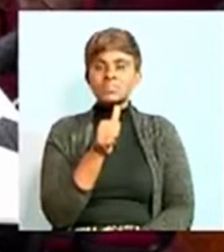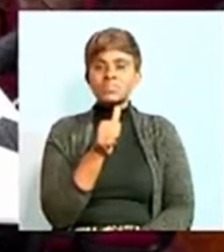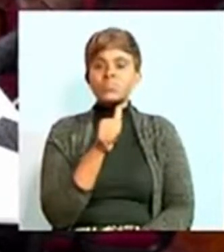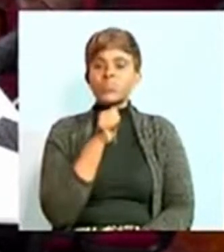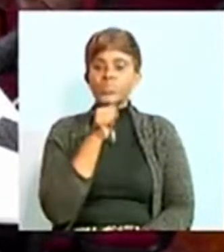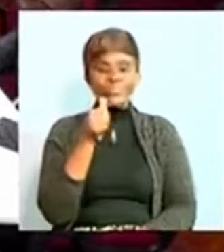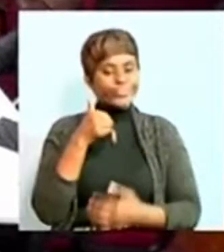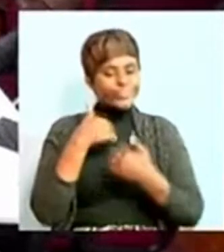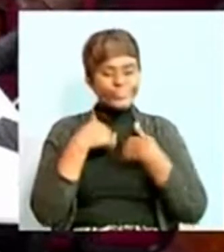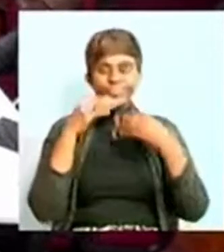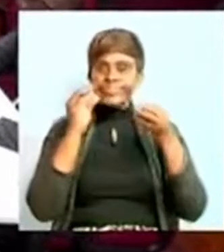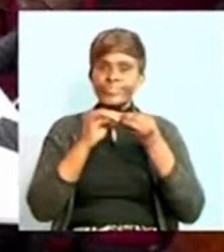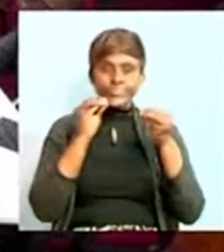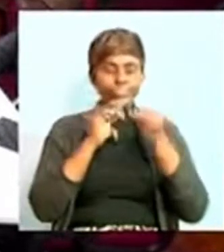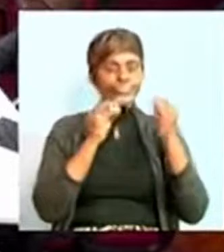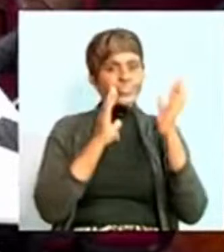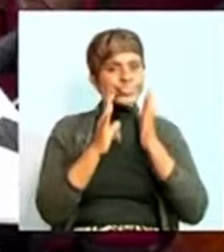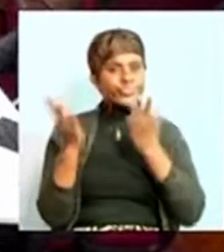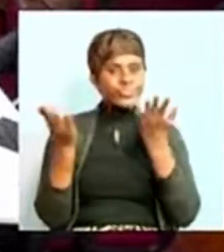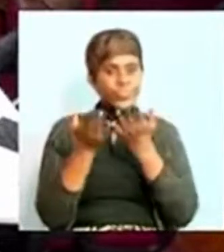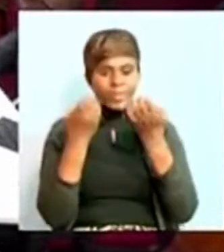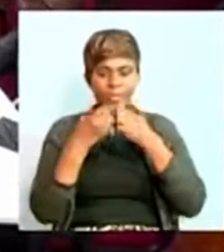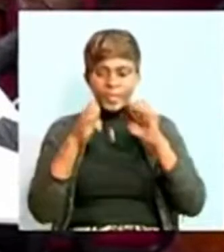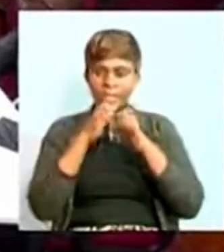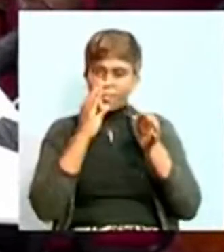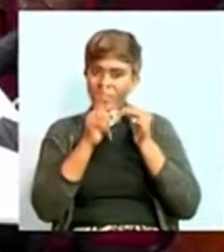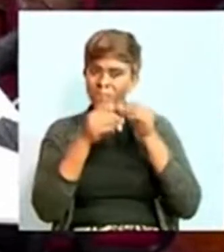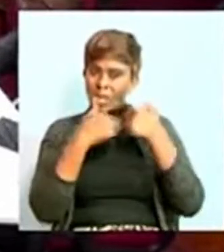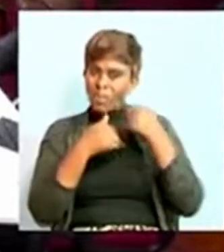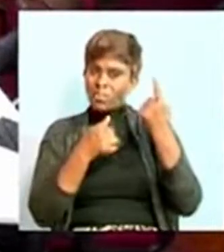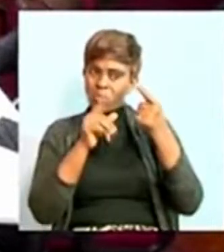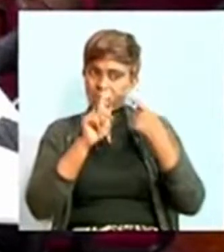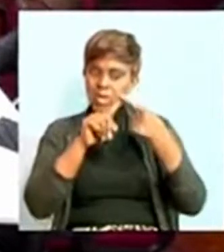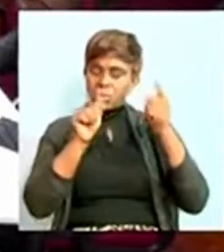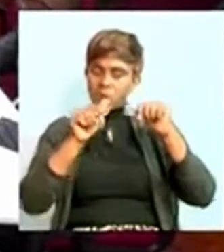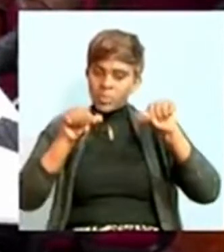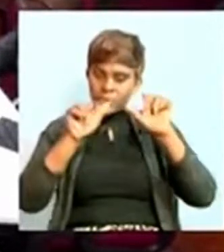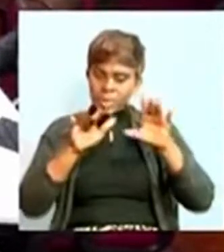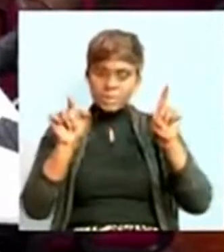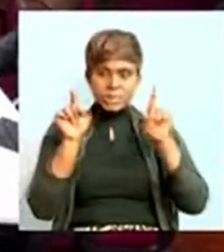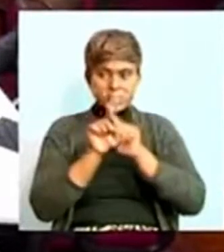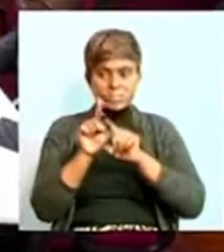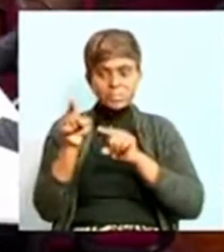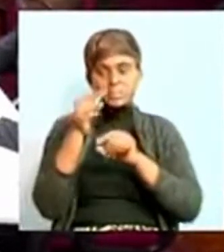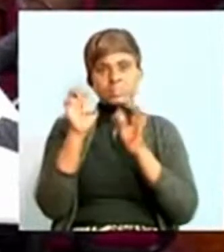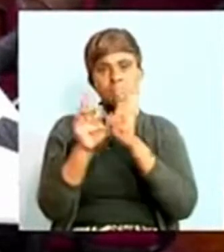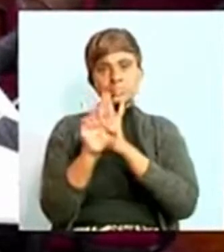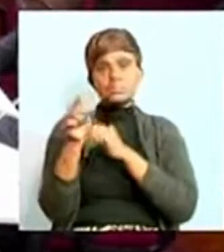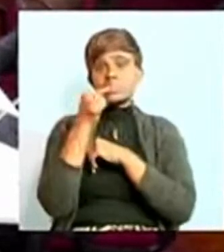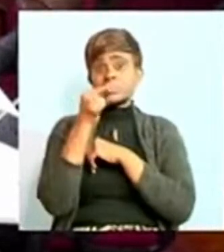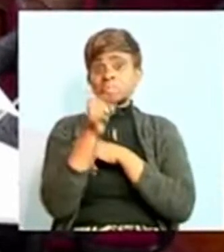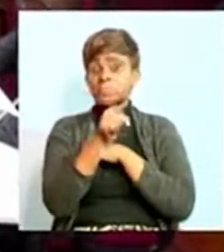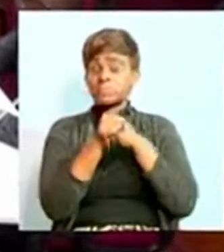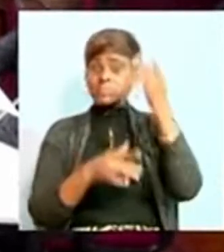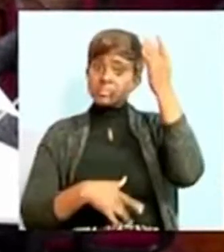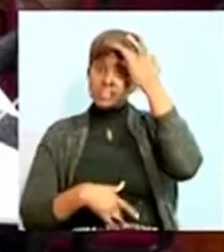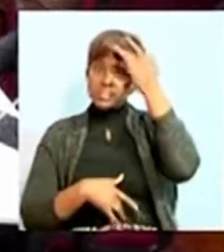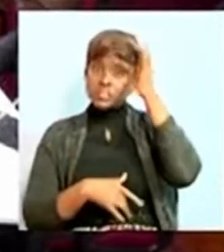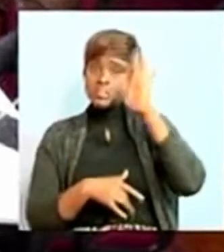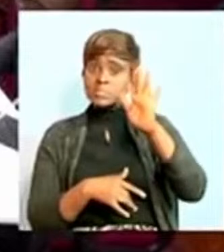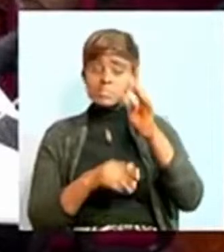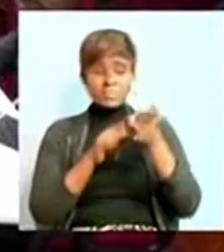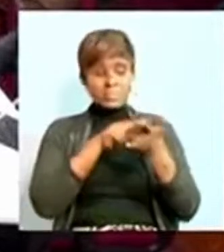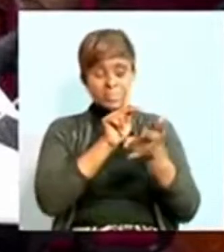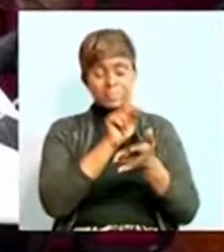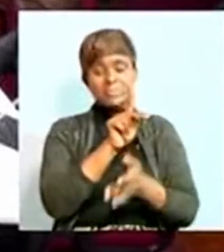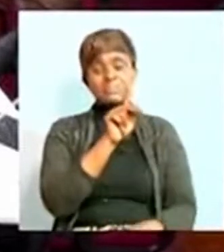more measures, because even if you have got one auditor, and that auditor, like you are saying that the auditor was sick, the